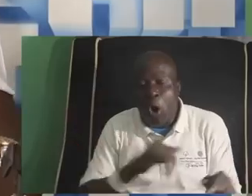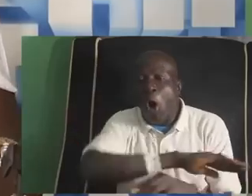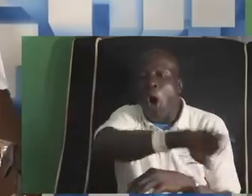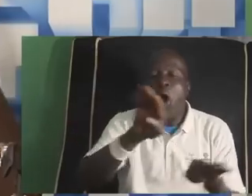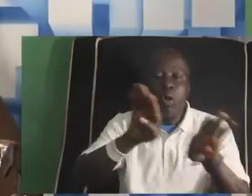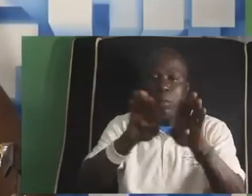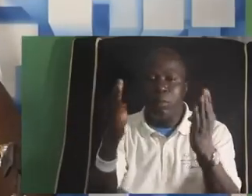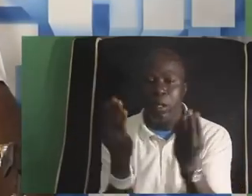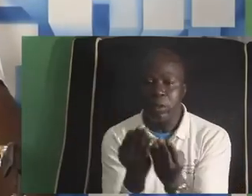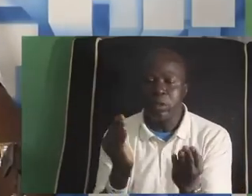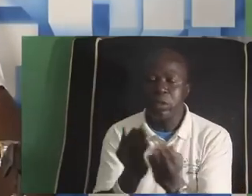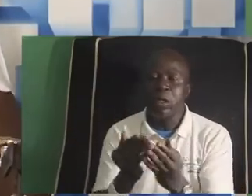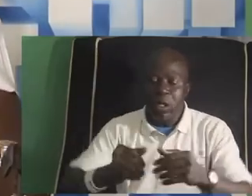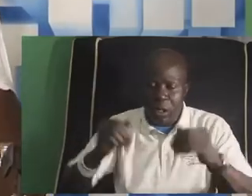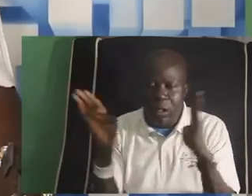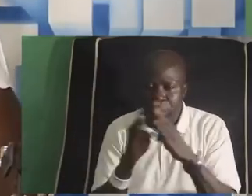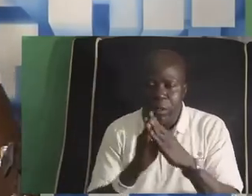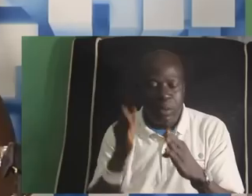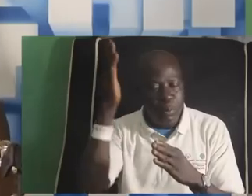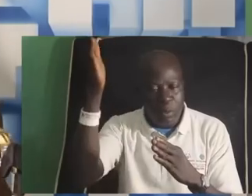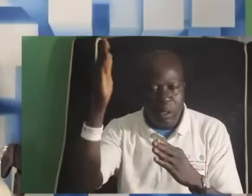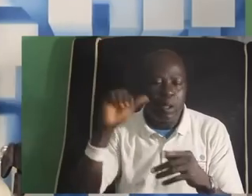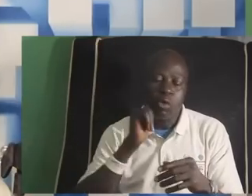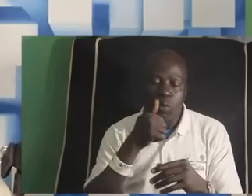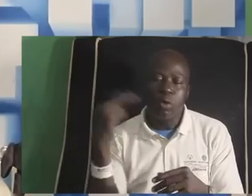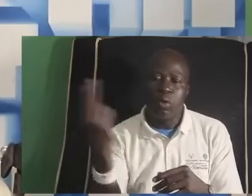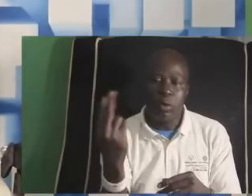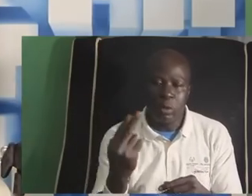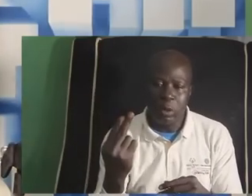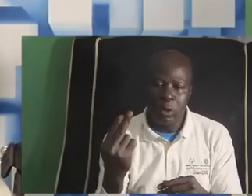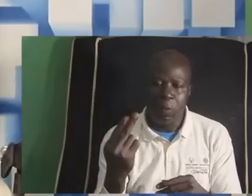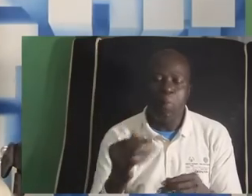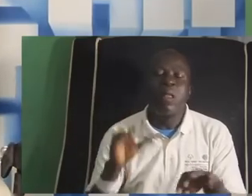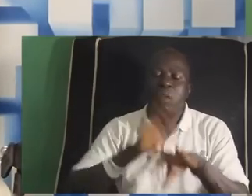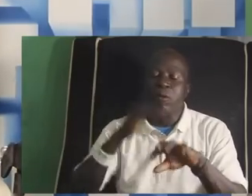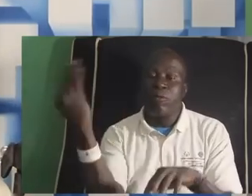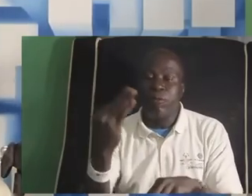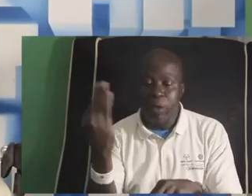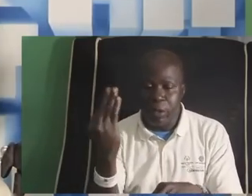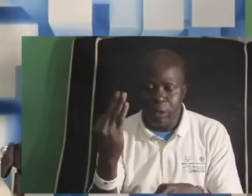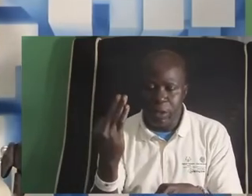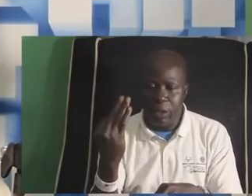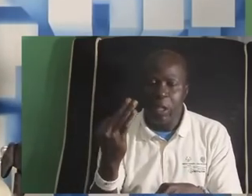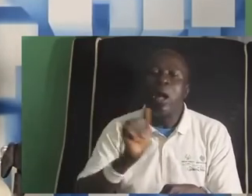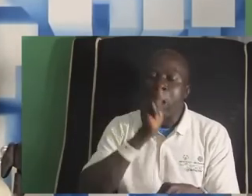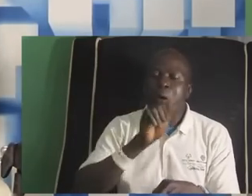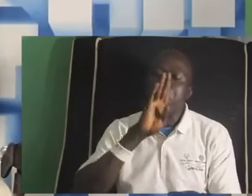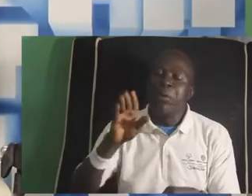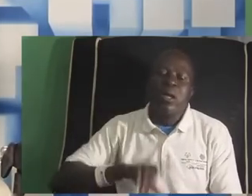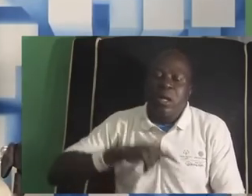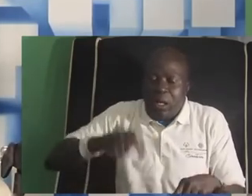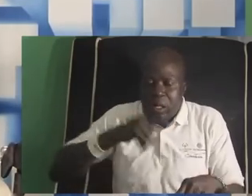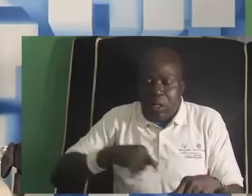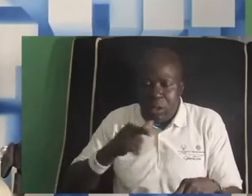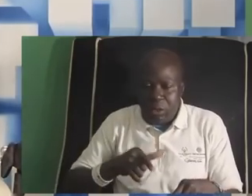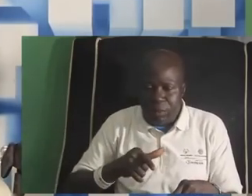branches wa pada. In all our branches. Ni pade wa. There will be. Ni ola Thursday. Come back the Friday. On Friday. Mo ma to wa Leko. O